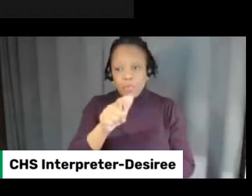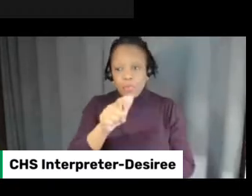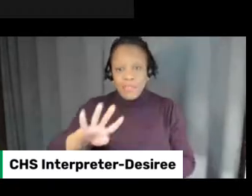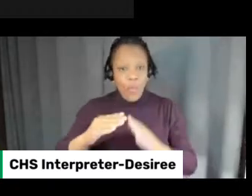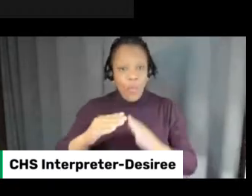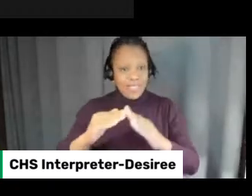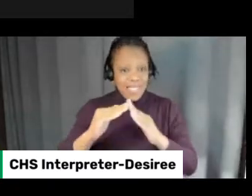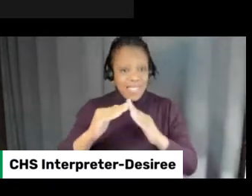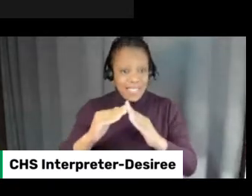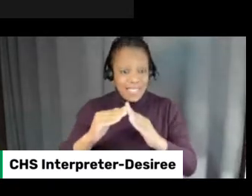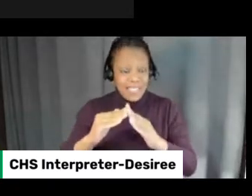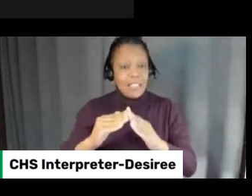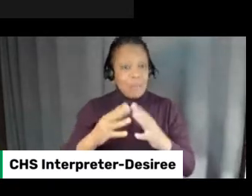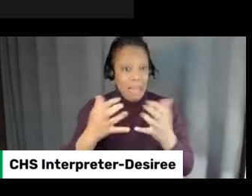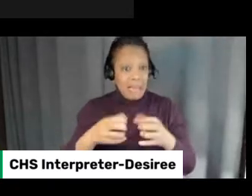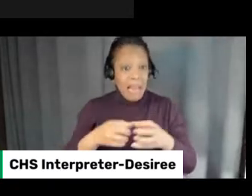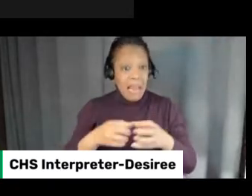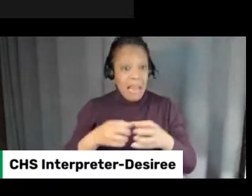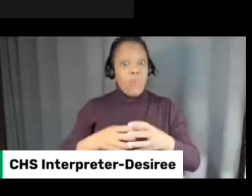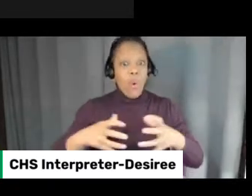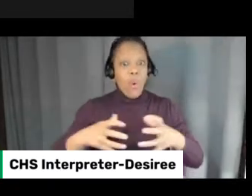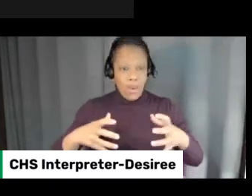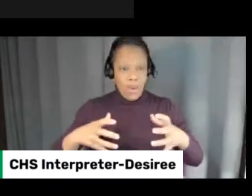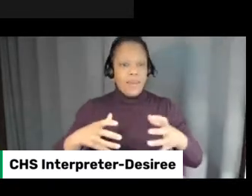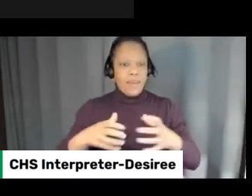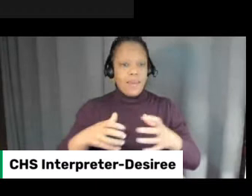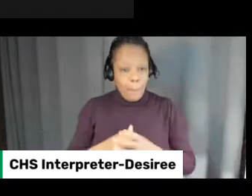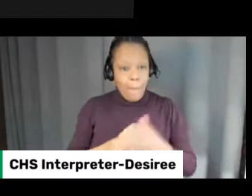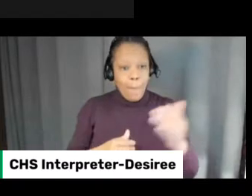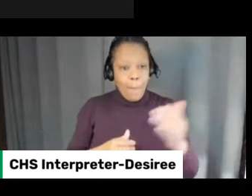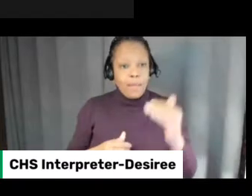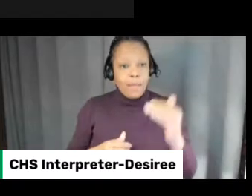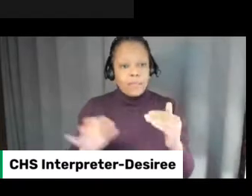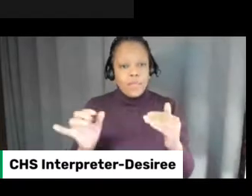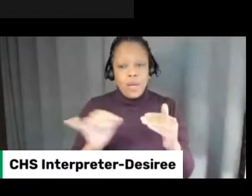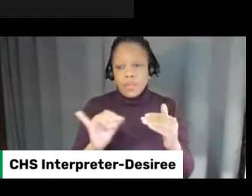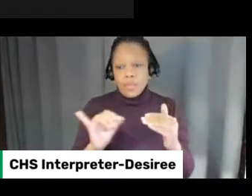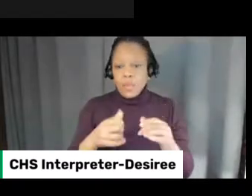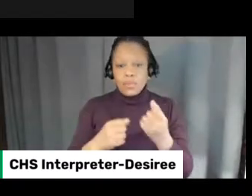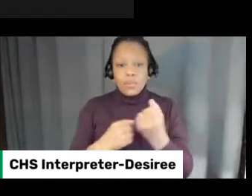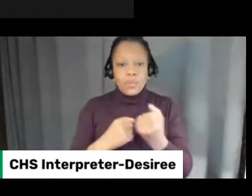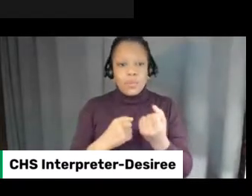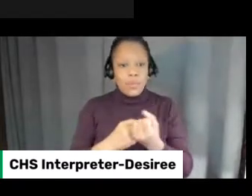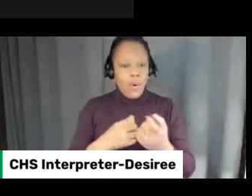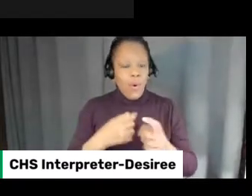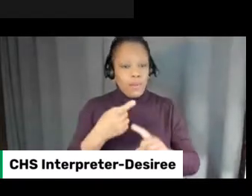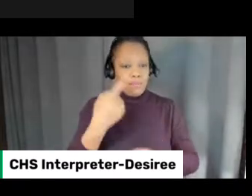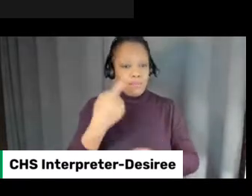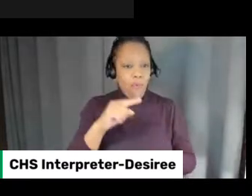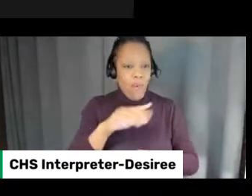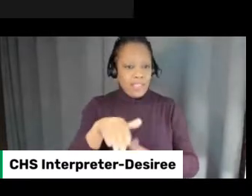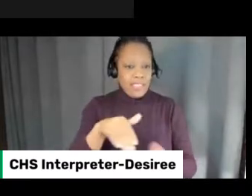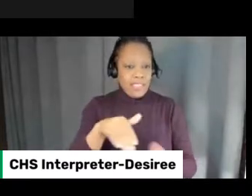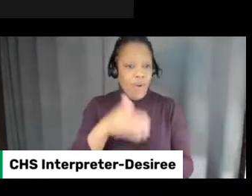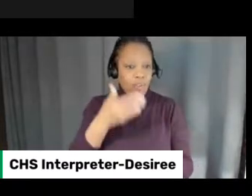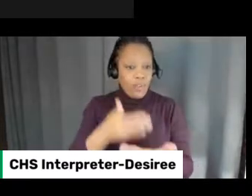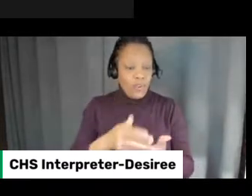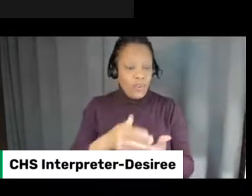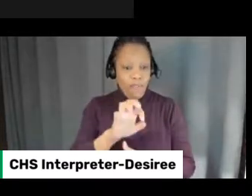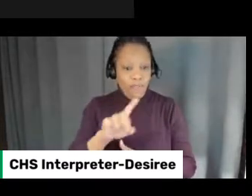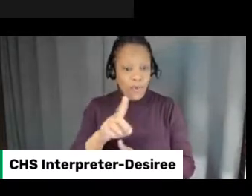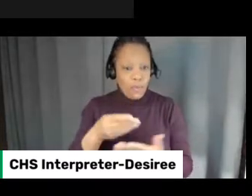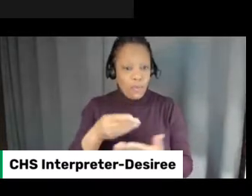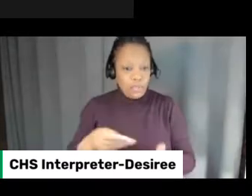growing. We're also looking at the support from the Center for Good Food Purchasing, the Food Chain